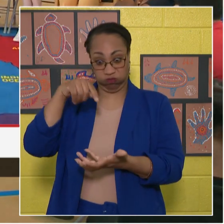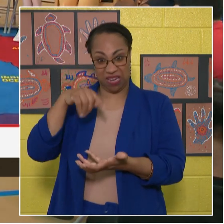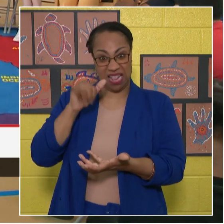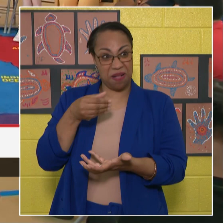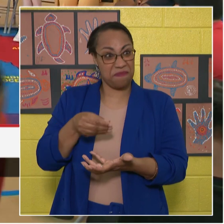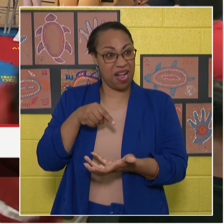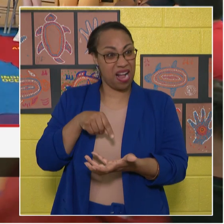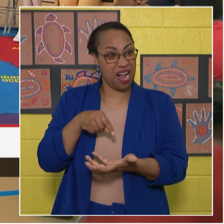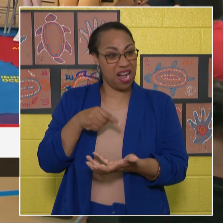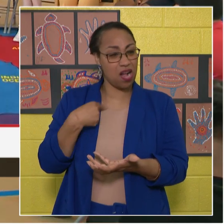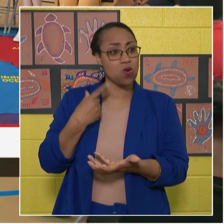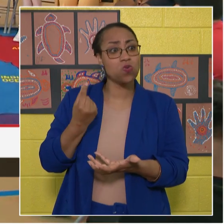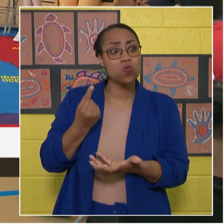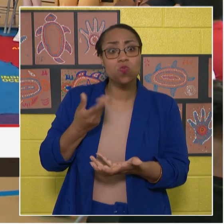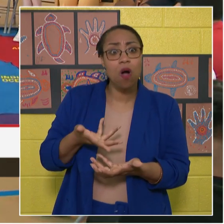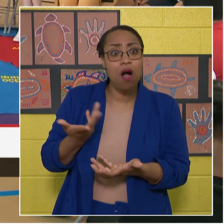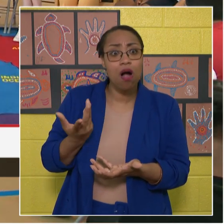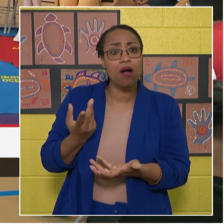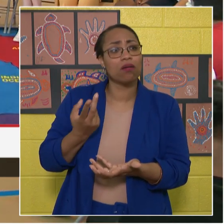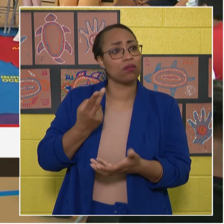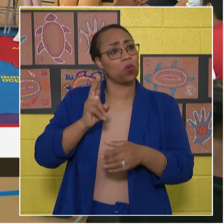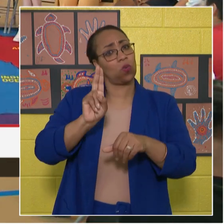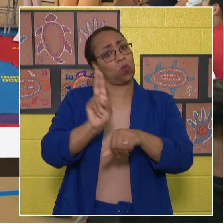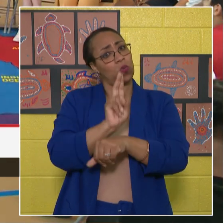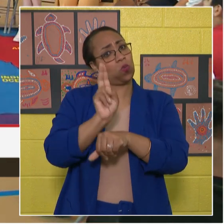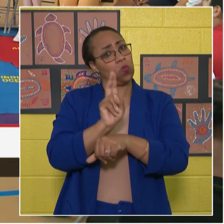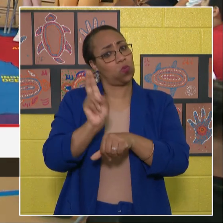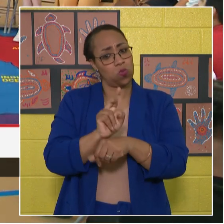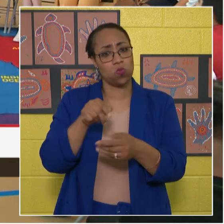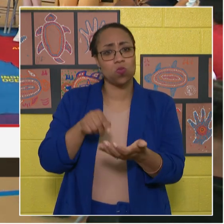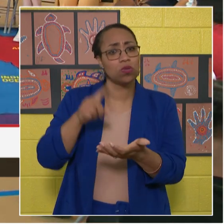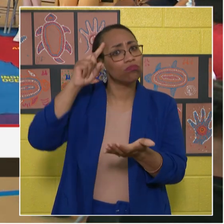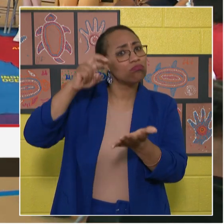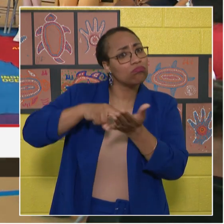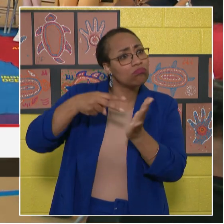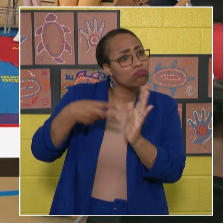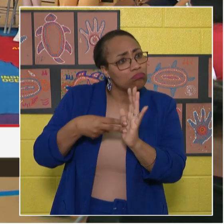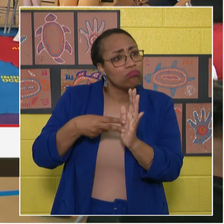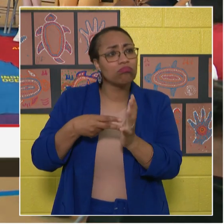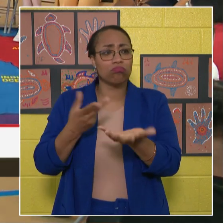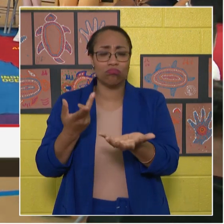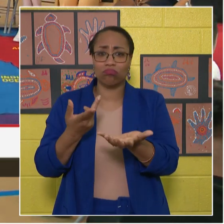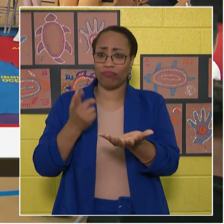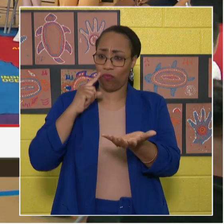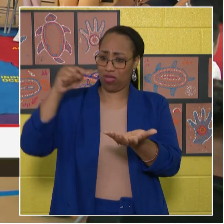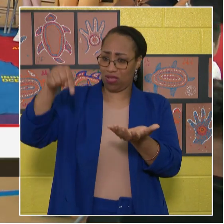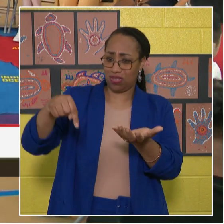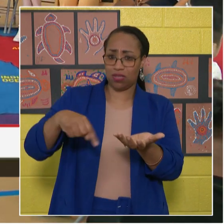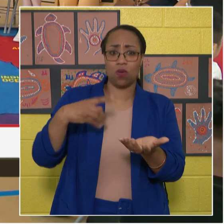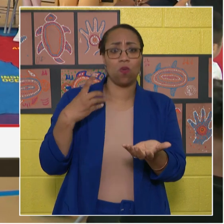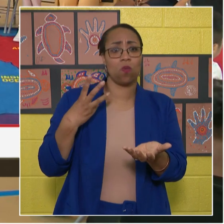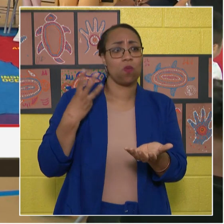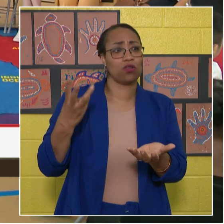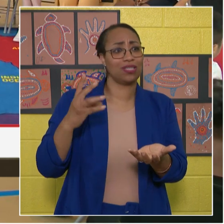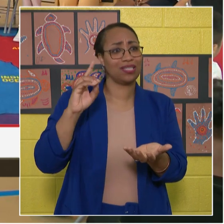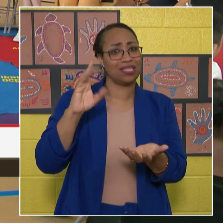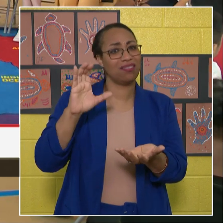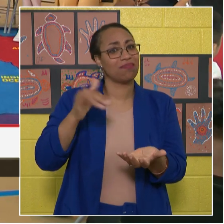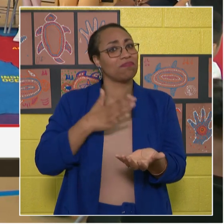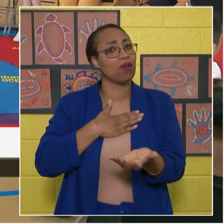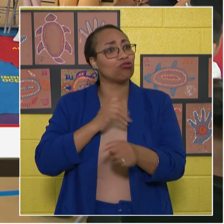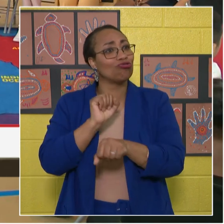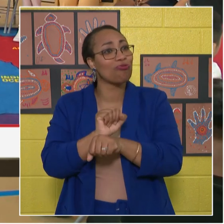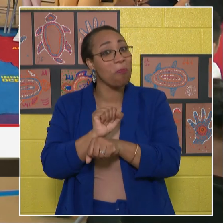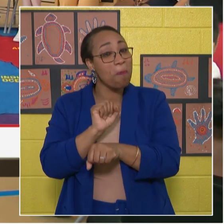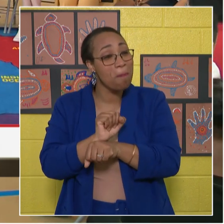use it to the benefit, the best benefit for Washington, D.C., and that's important. A number of you have raised that